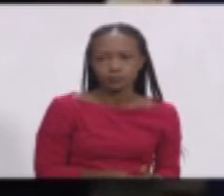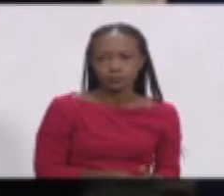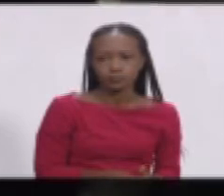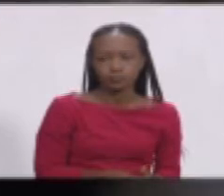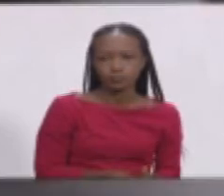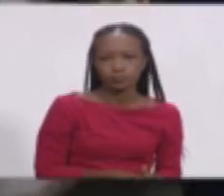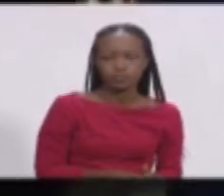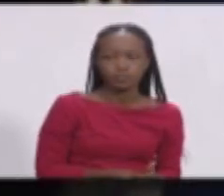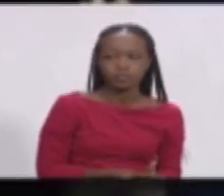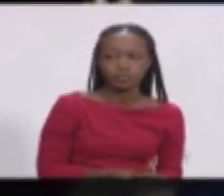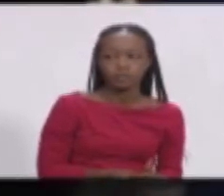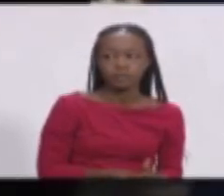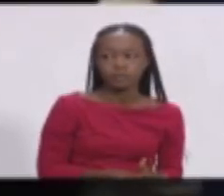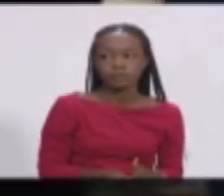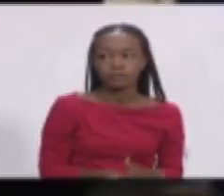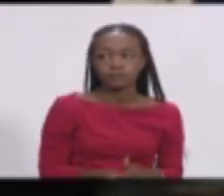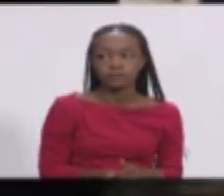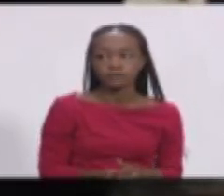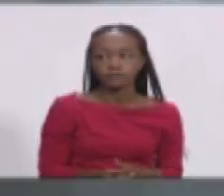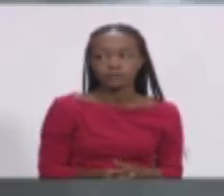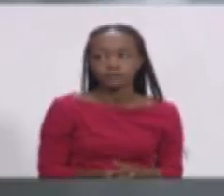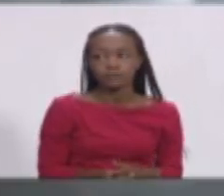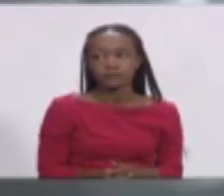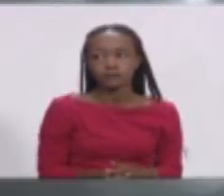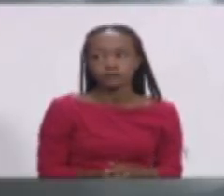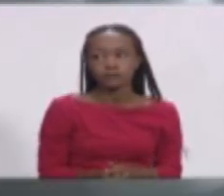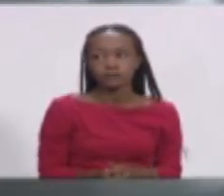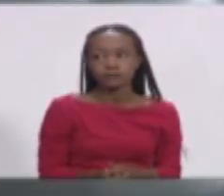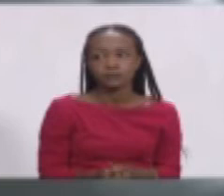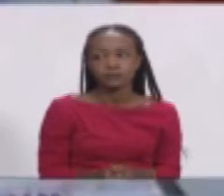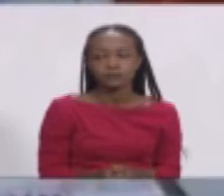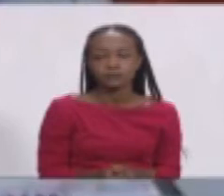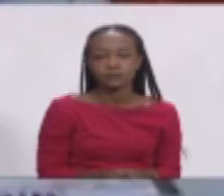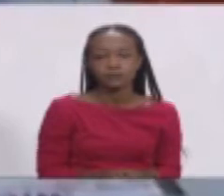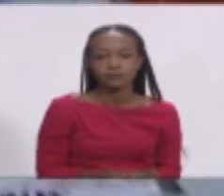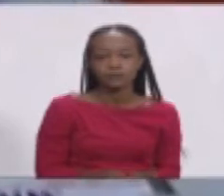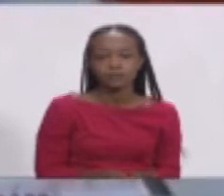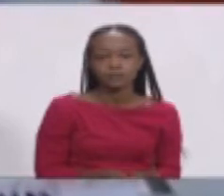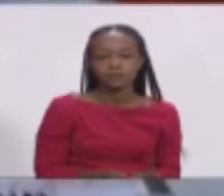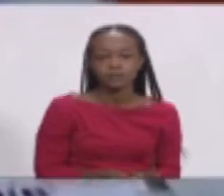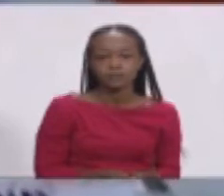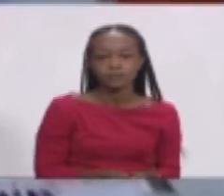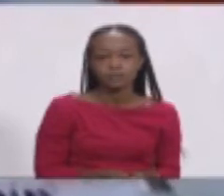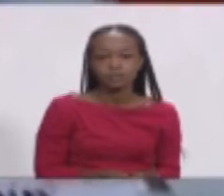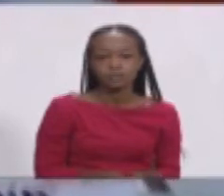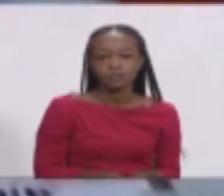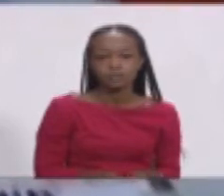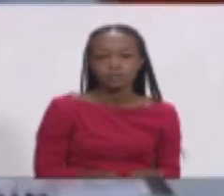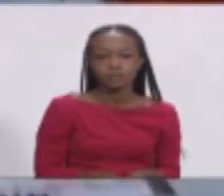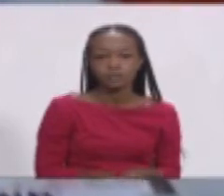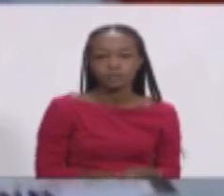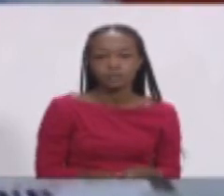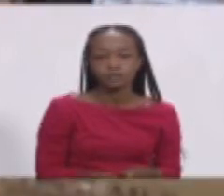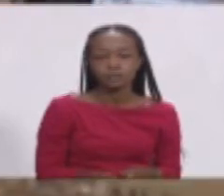from coronavirus, a 66-year-old man who passed on at the Aga Khan Hospital's intensive care unit.